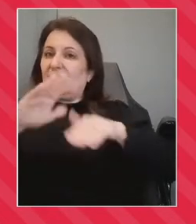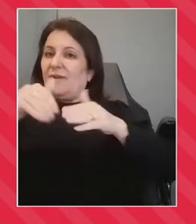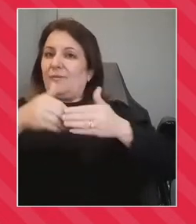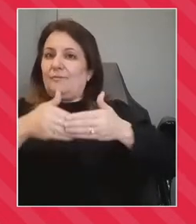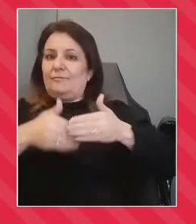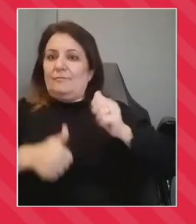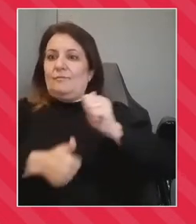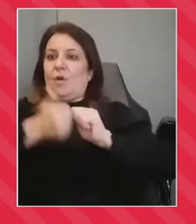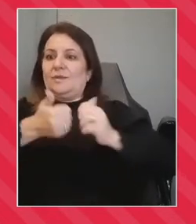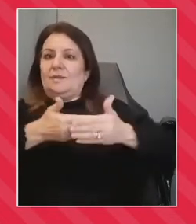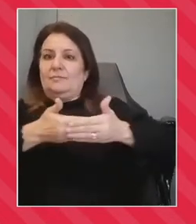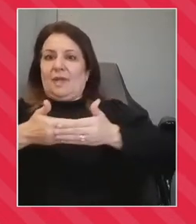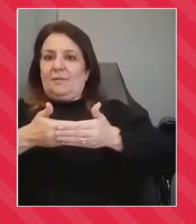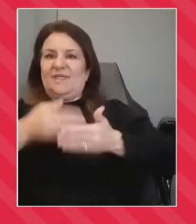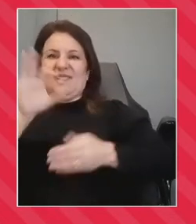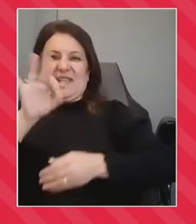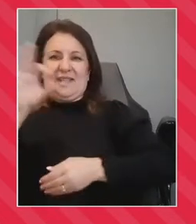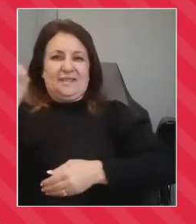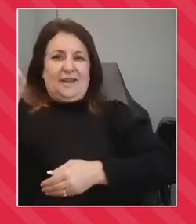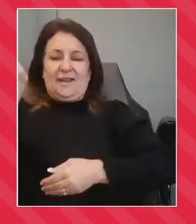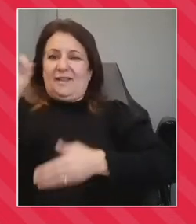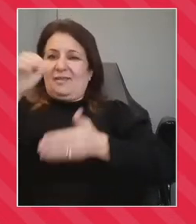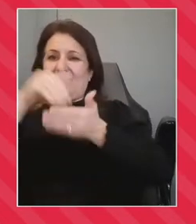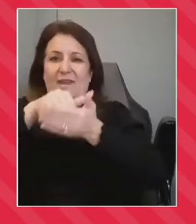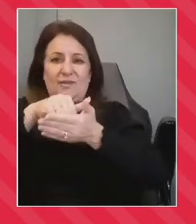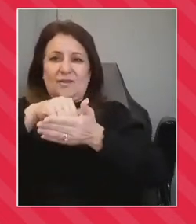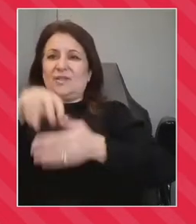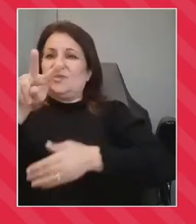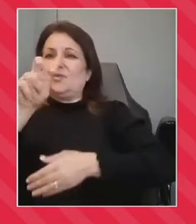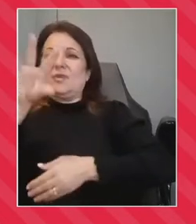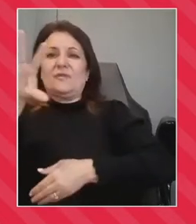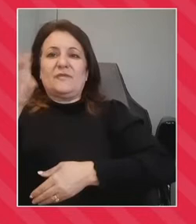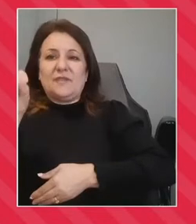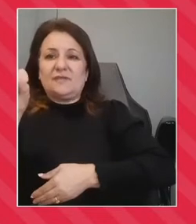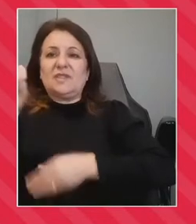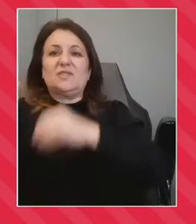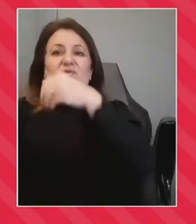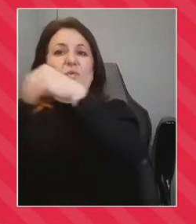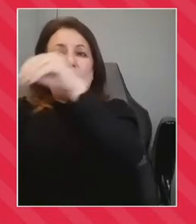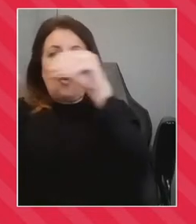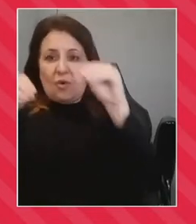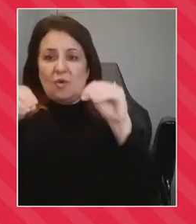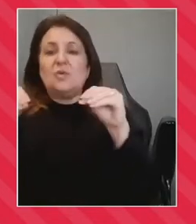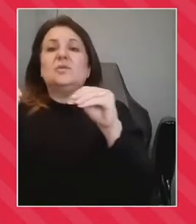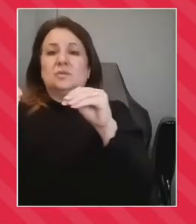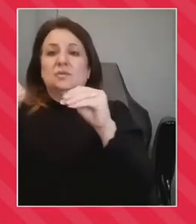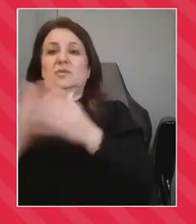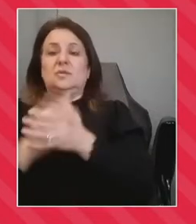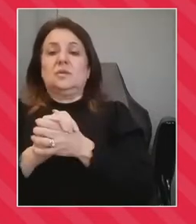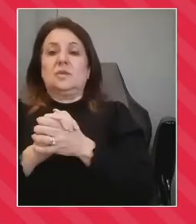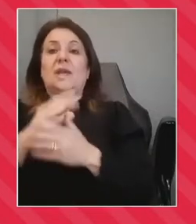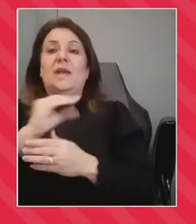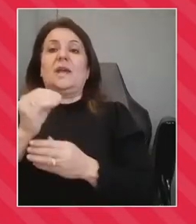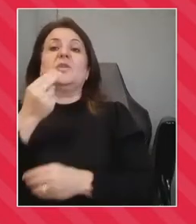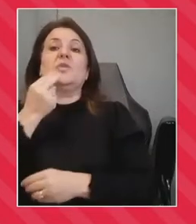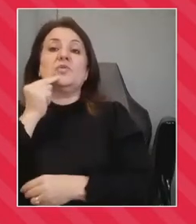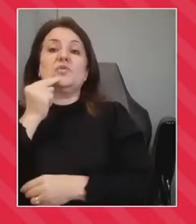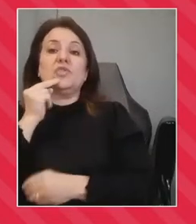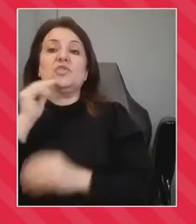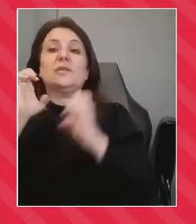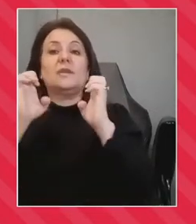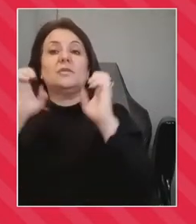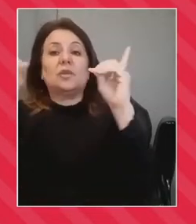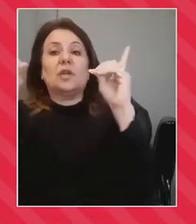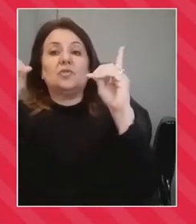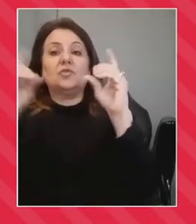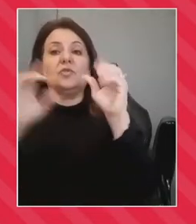about 99,000 schools and 250,000 retailers. We also have our nutrition education and promotion efforts,